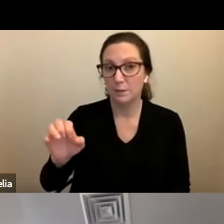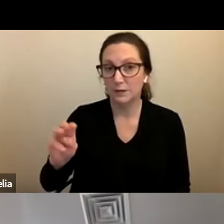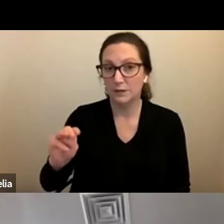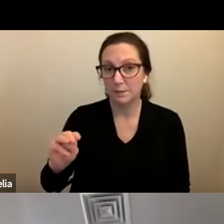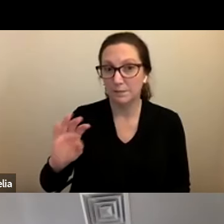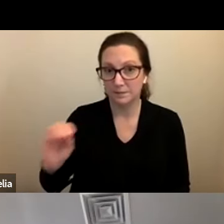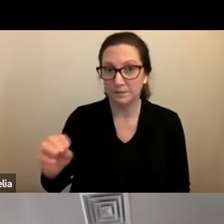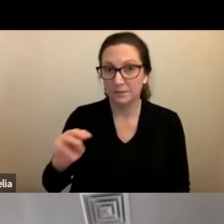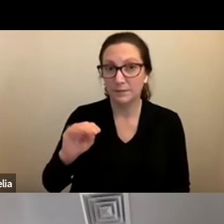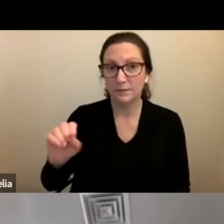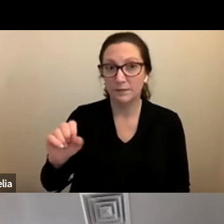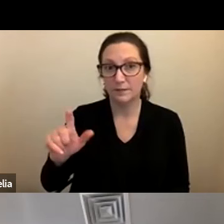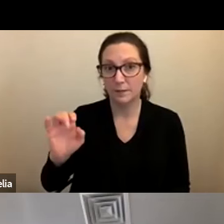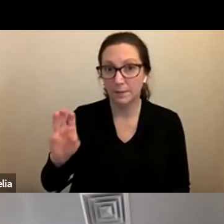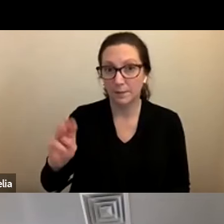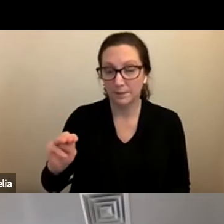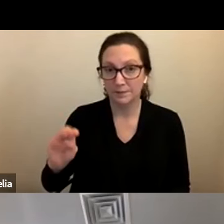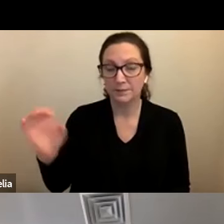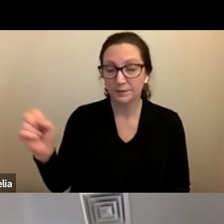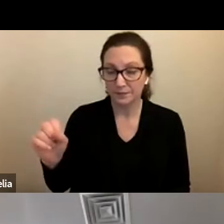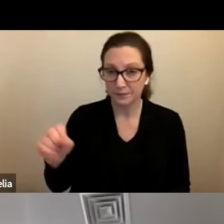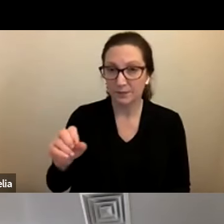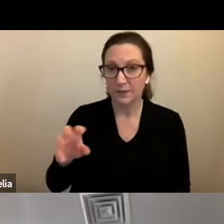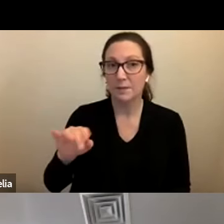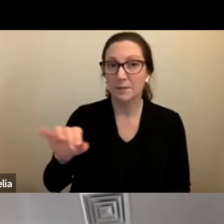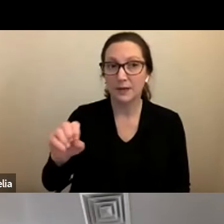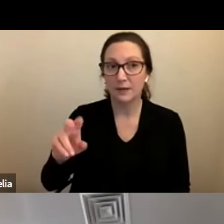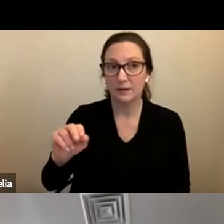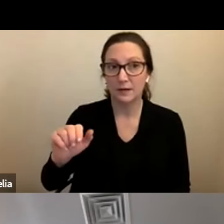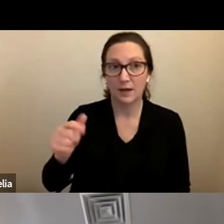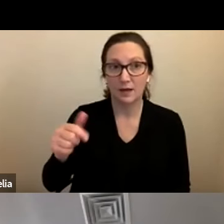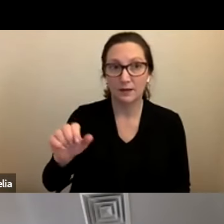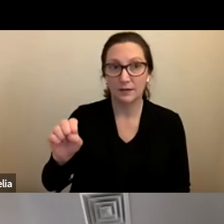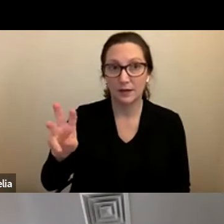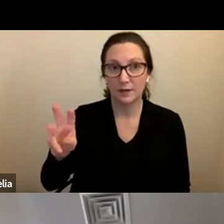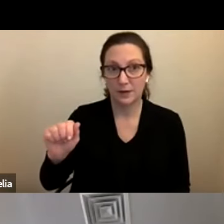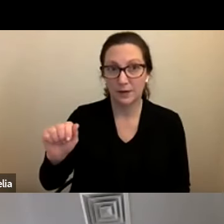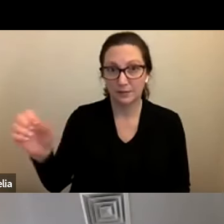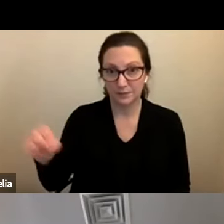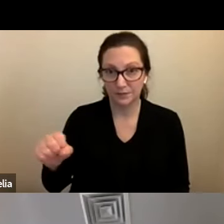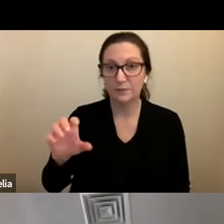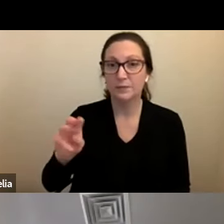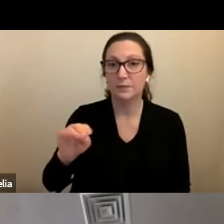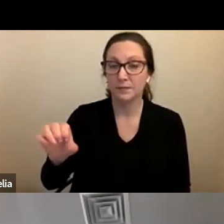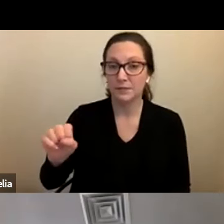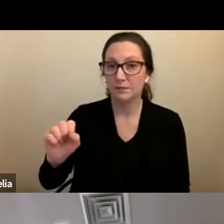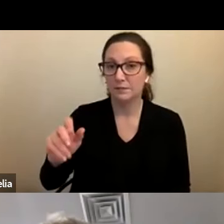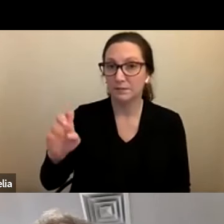Ms. Lam, Yes. Ms. Nagasawa, Yes. Ms. Garrett,